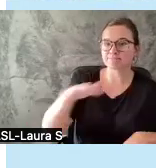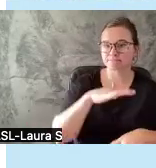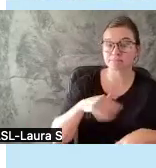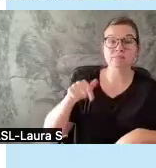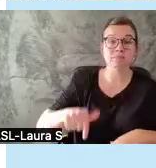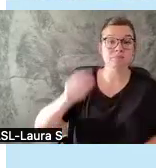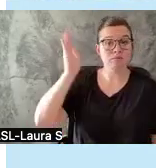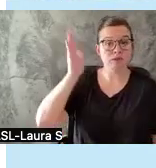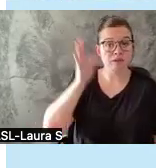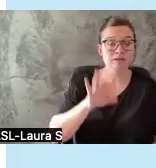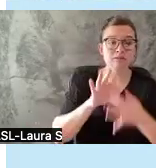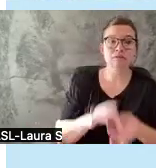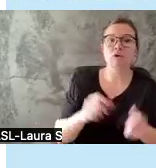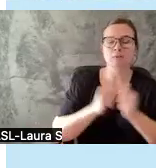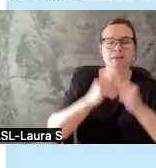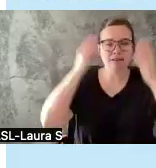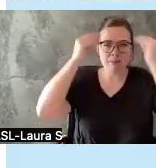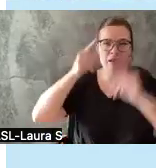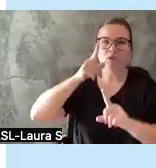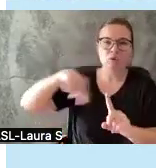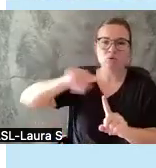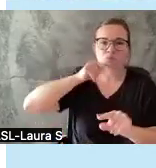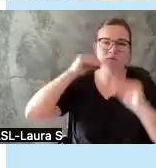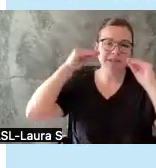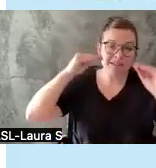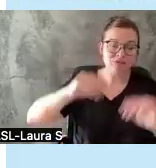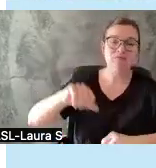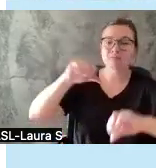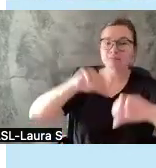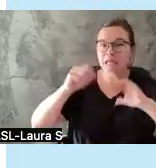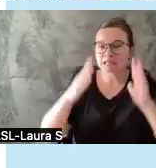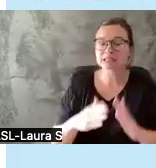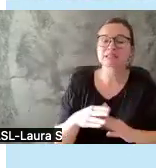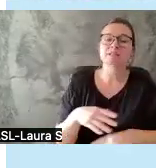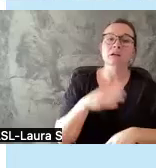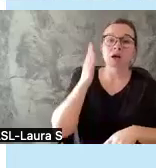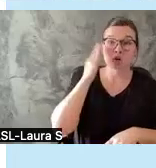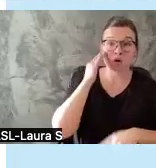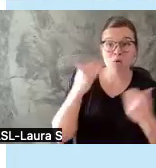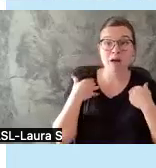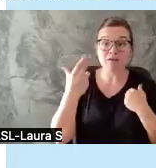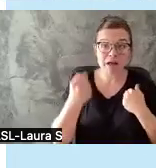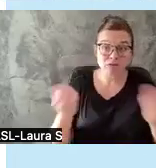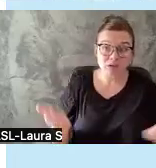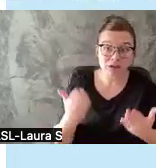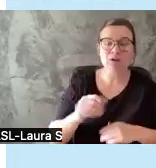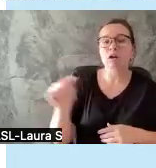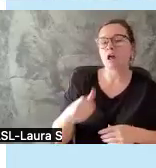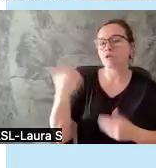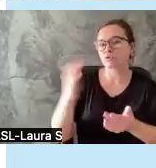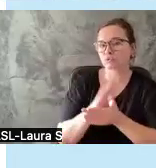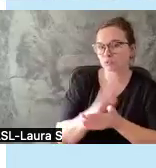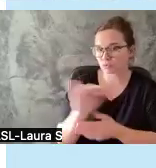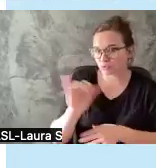was developed with educators and science communicators in mind, but everyone is welcome to attend. I know there's a high school on and maybe some other schools. You'll be